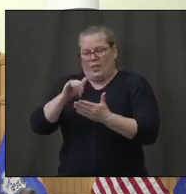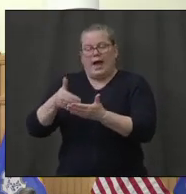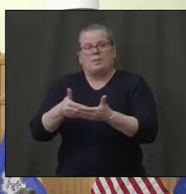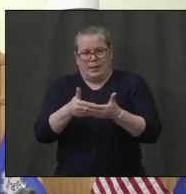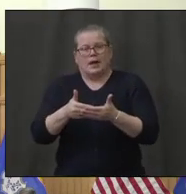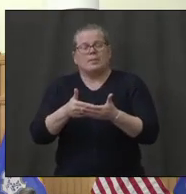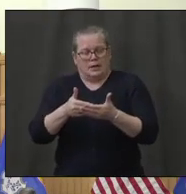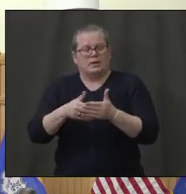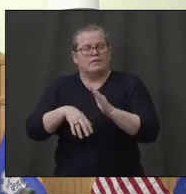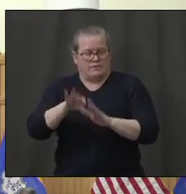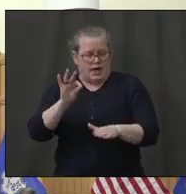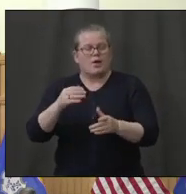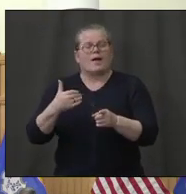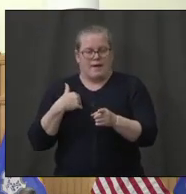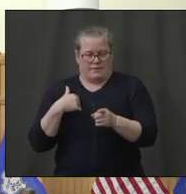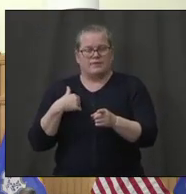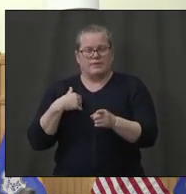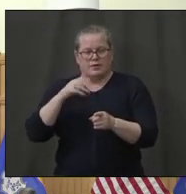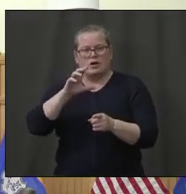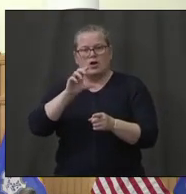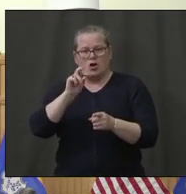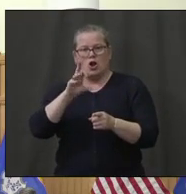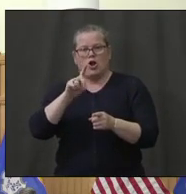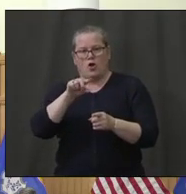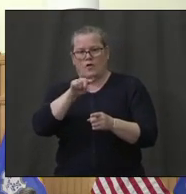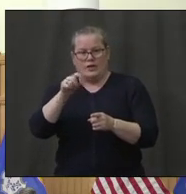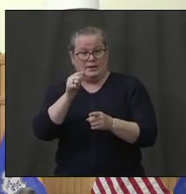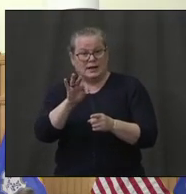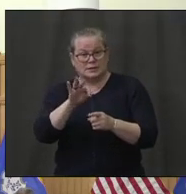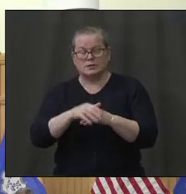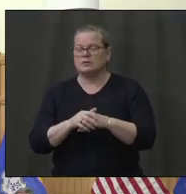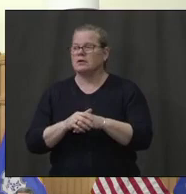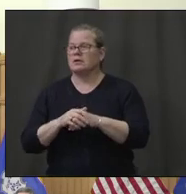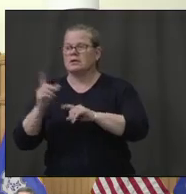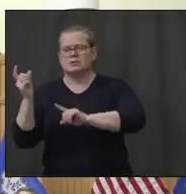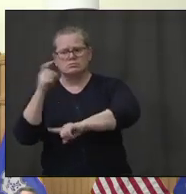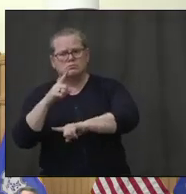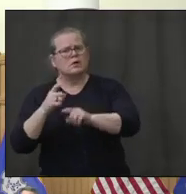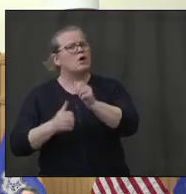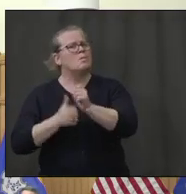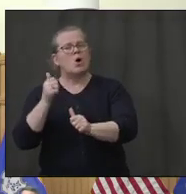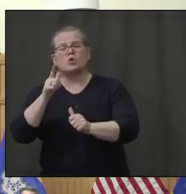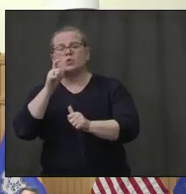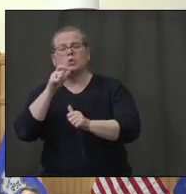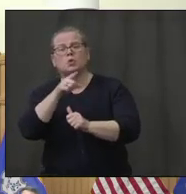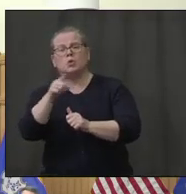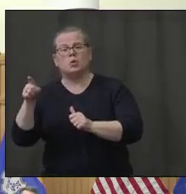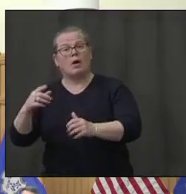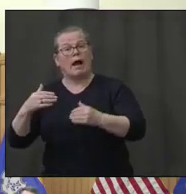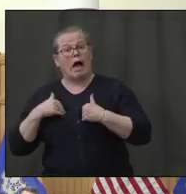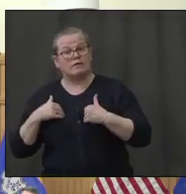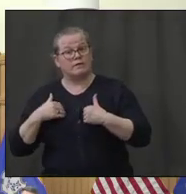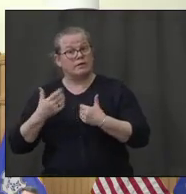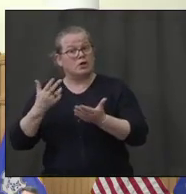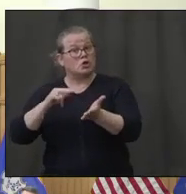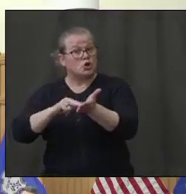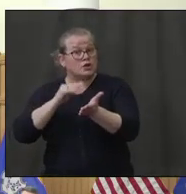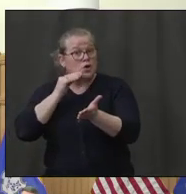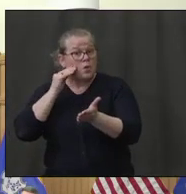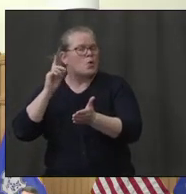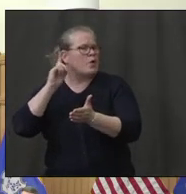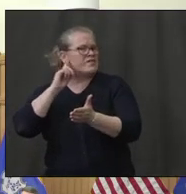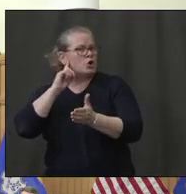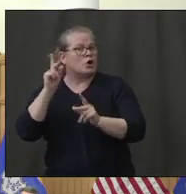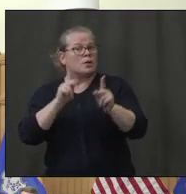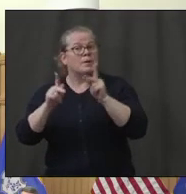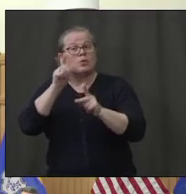COVID. Do you know who the new positive cases are? Are they frontline workers? Are they nursing homes? Because we've heard reports a lot of nursing homes are testing positive. Any idea who